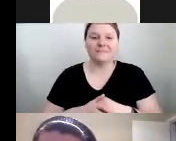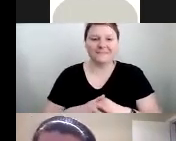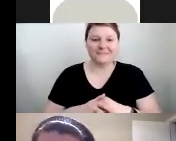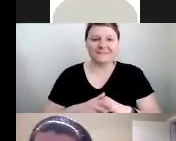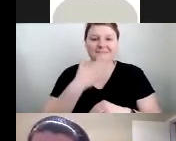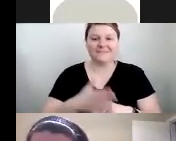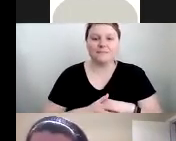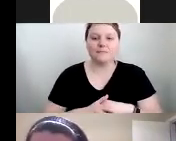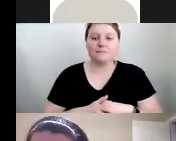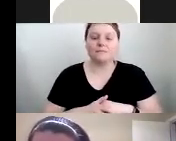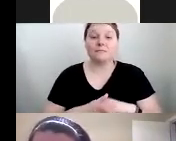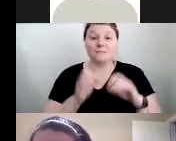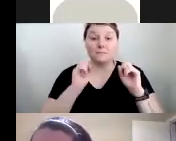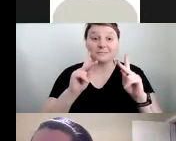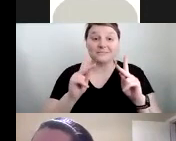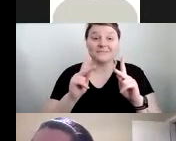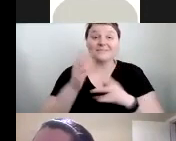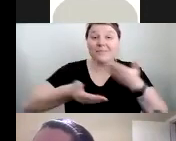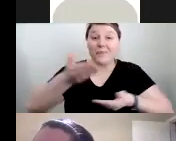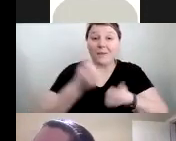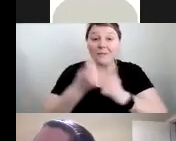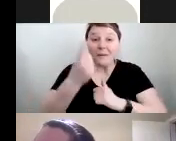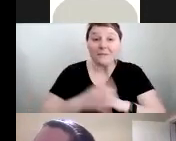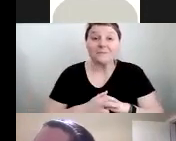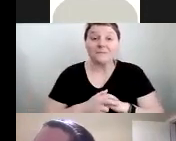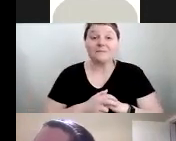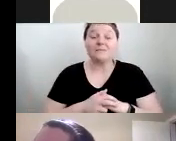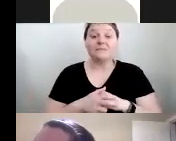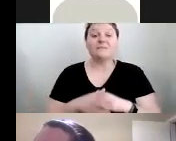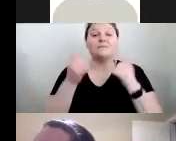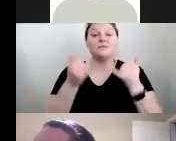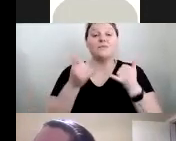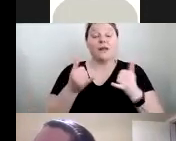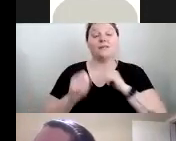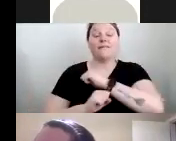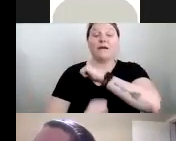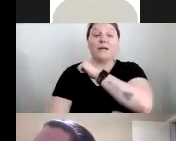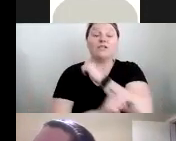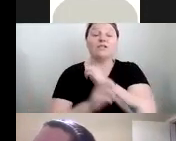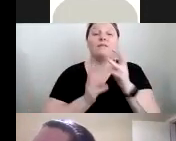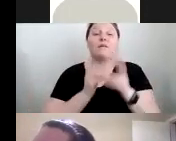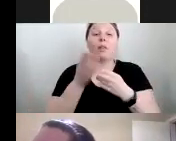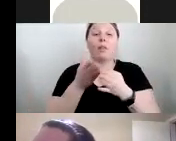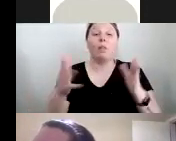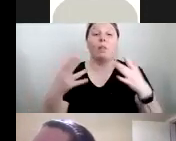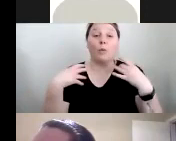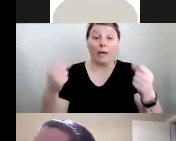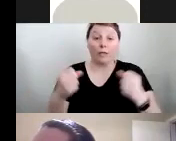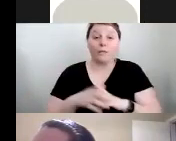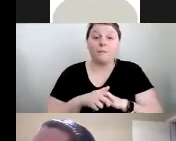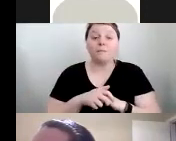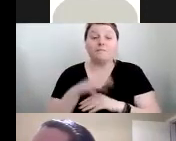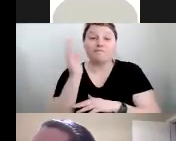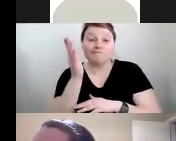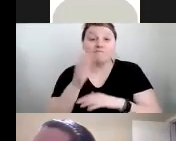Thank you. All right. Again, welcome everyone to today's Foundations of Global Health series. Our